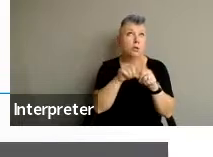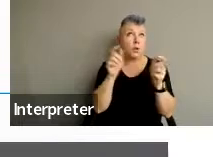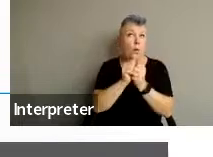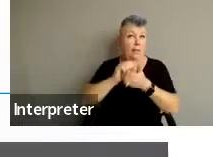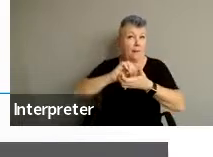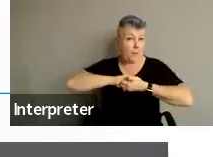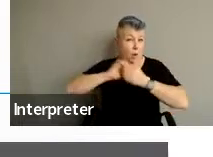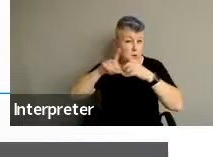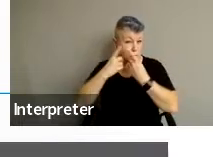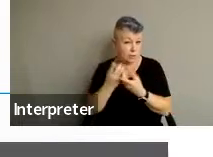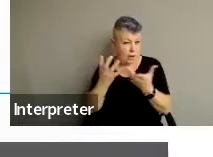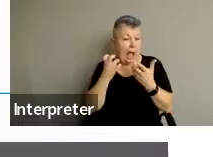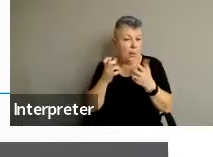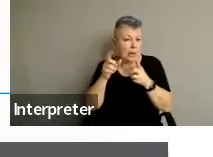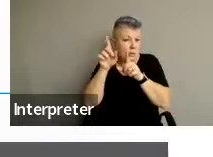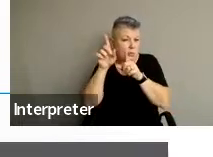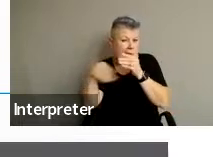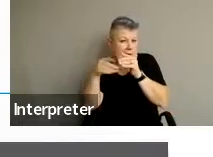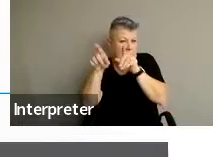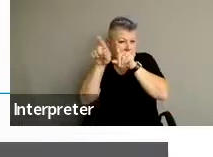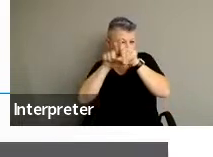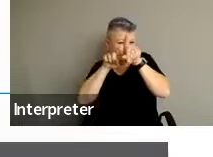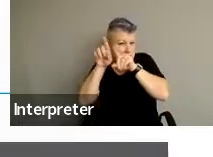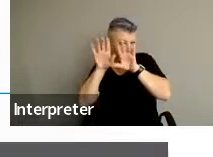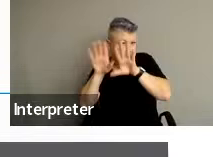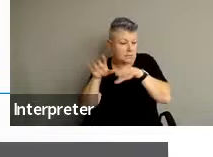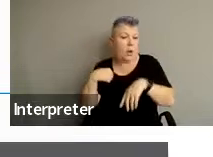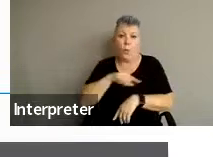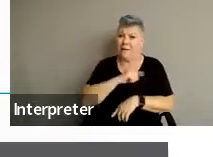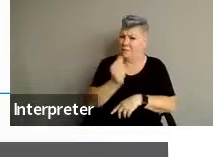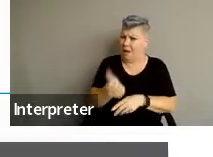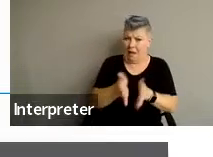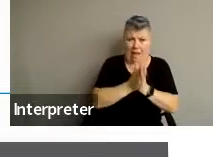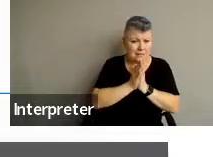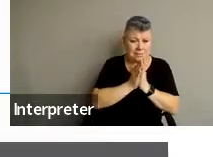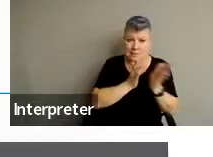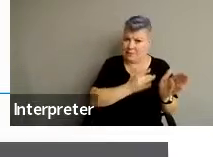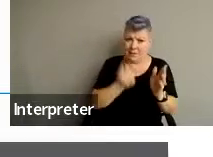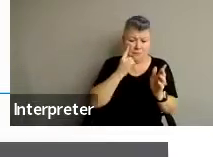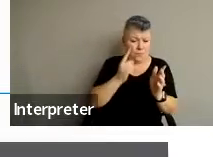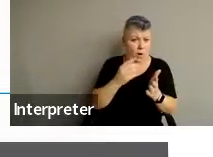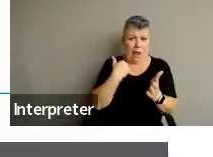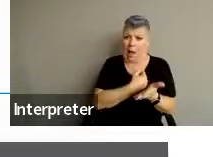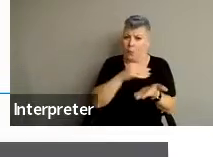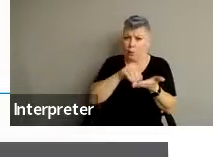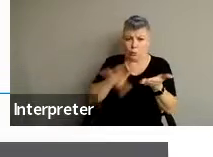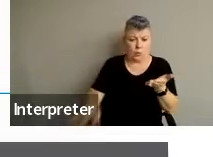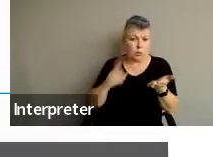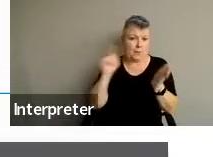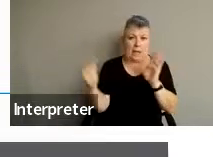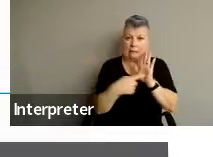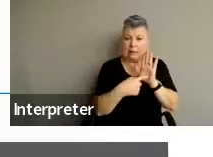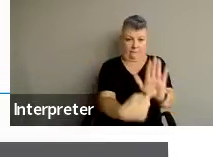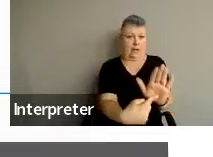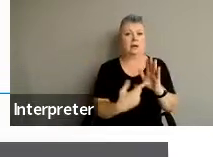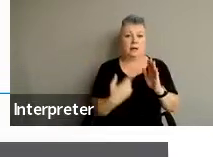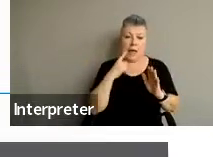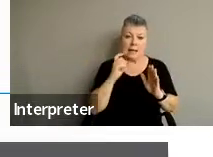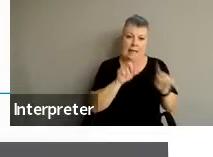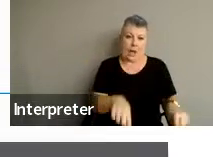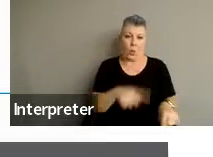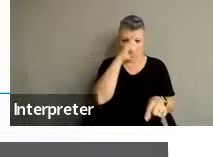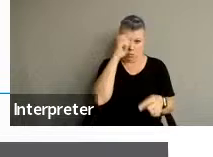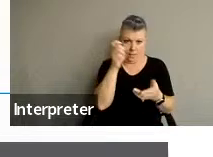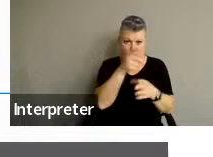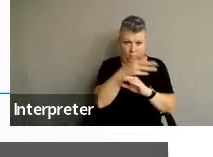to provide an asterisk. We have not asked or typically asked for our students to be identified as they attend the summer